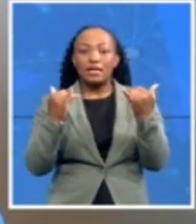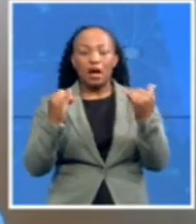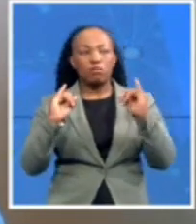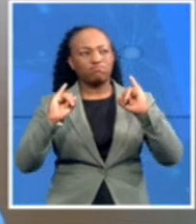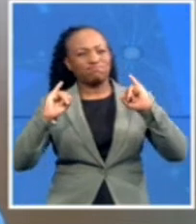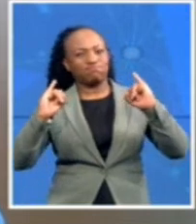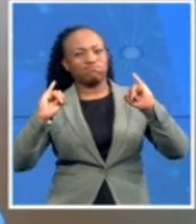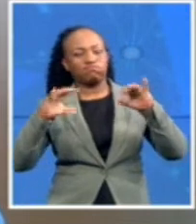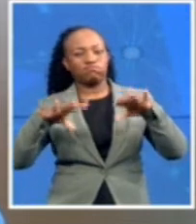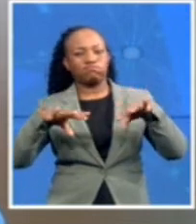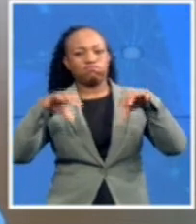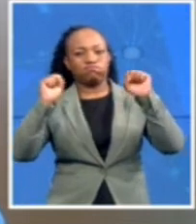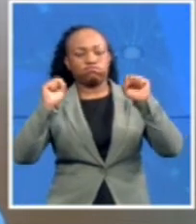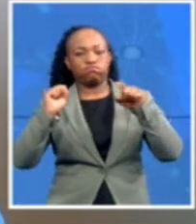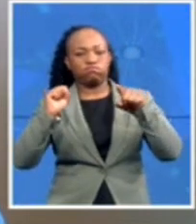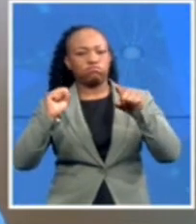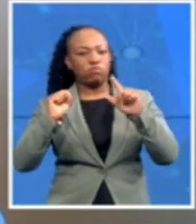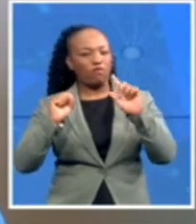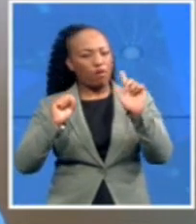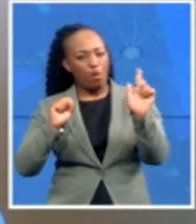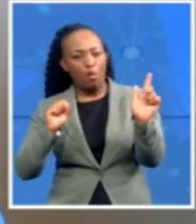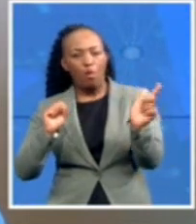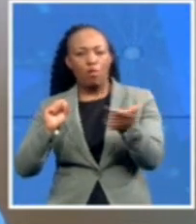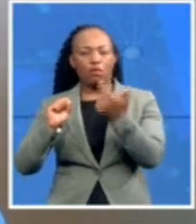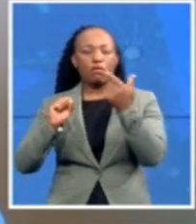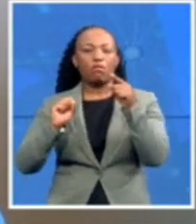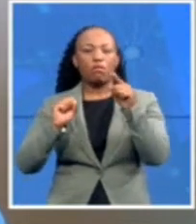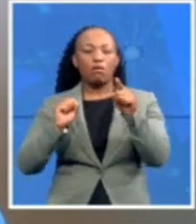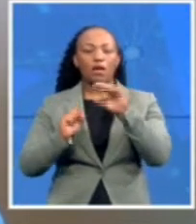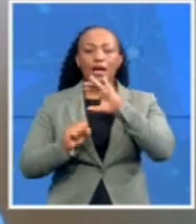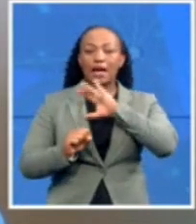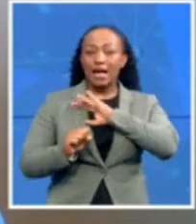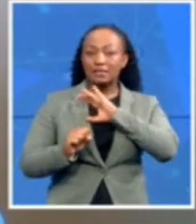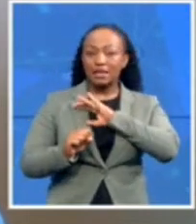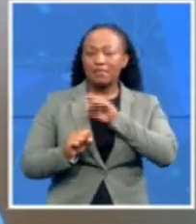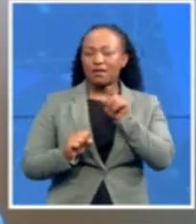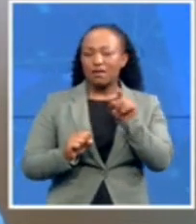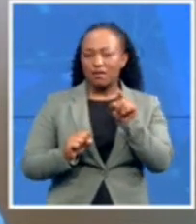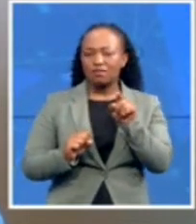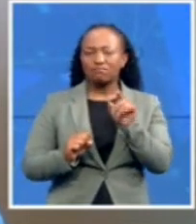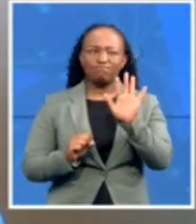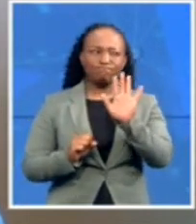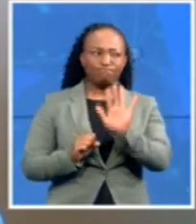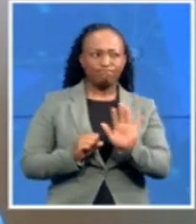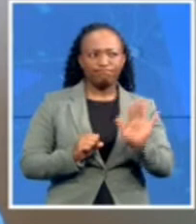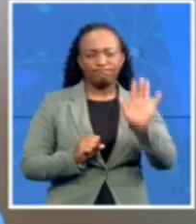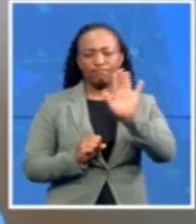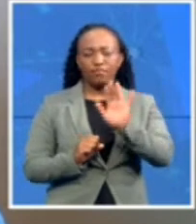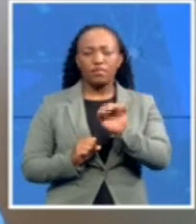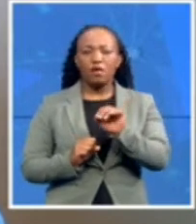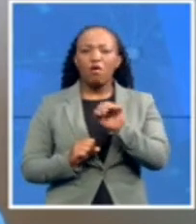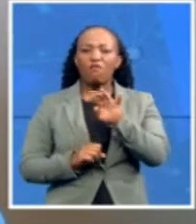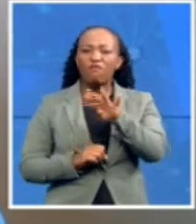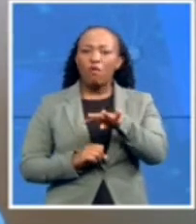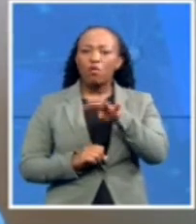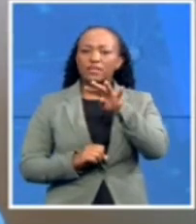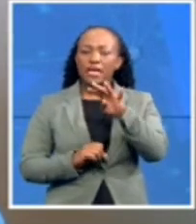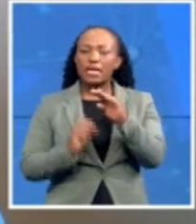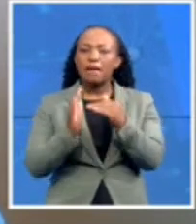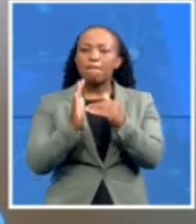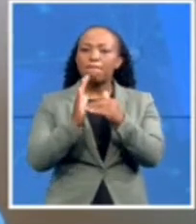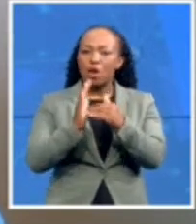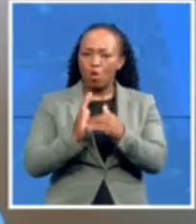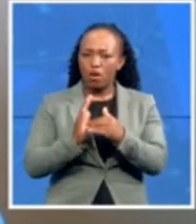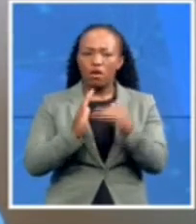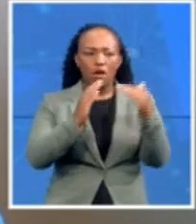of our customers. We have about 14 million households in South Africa.